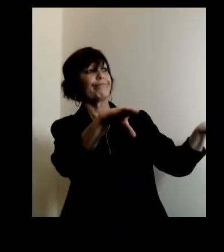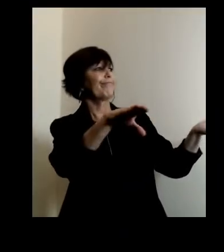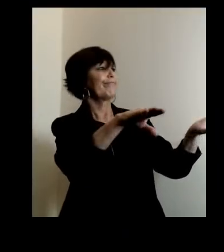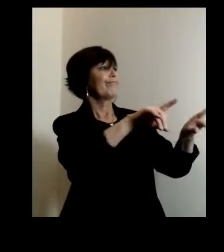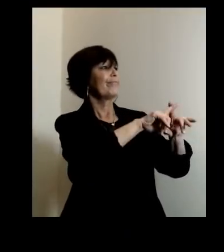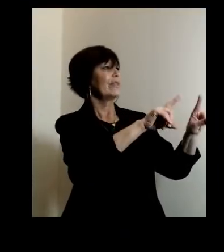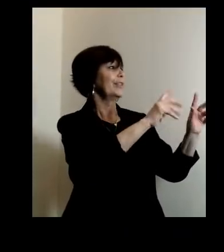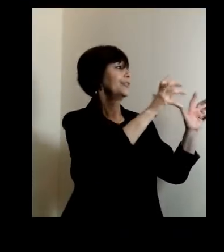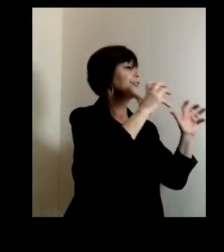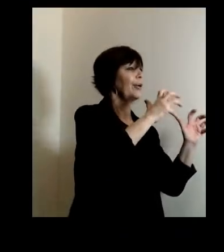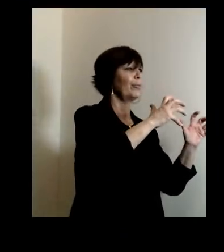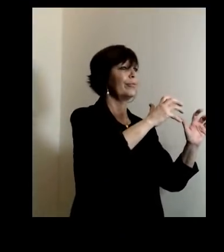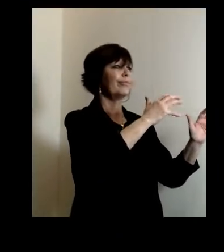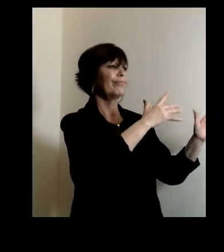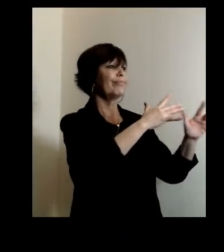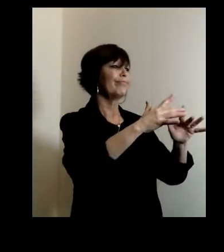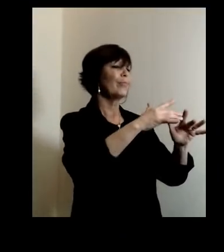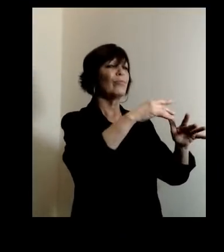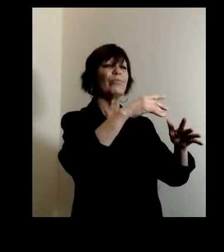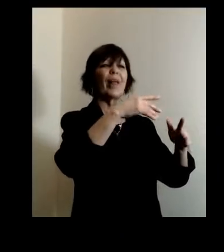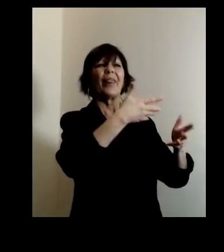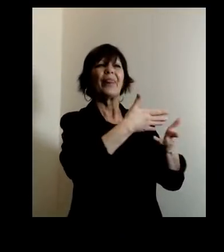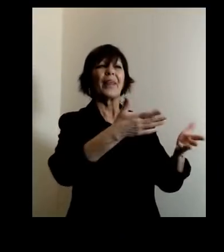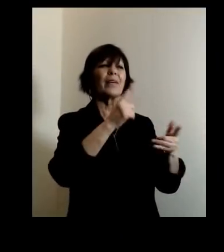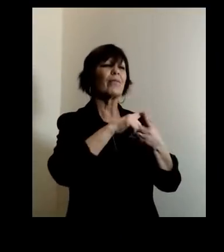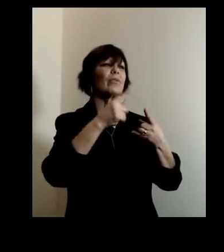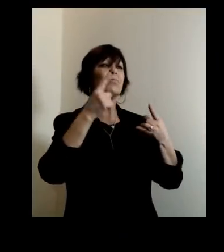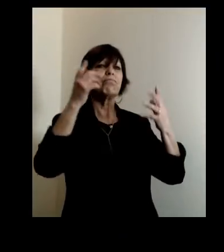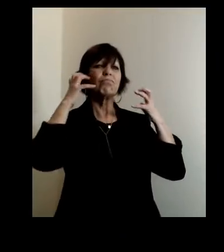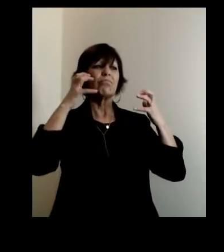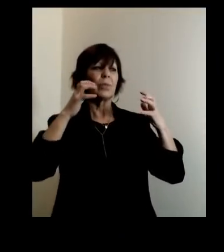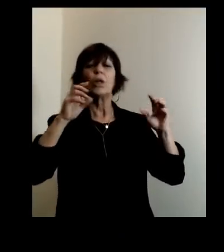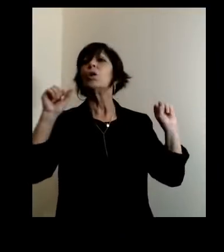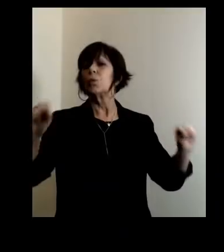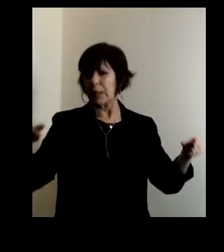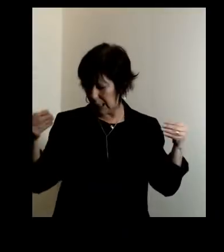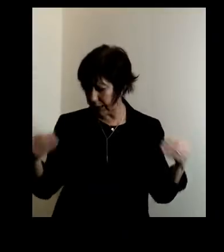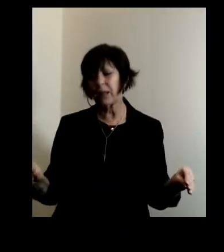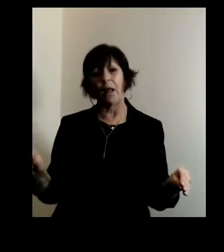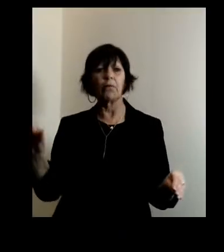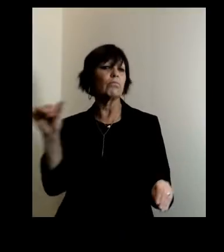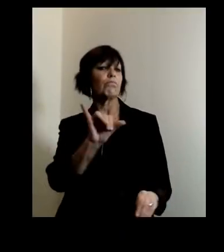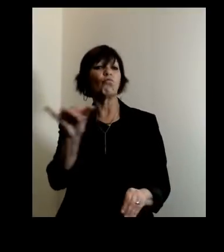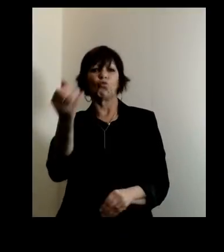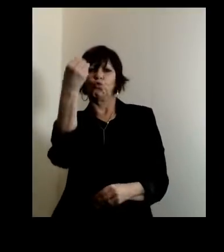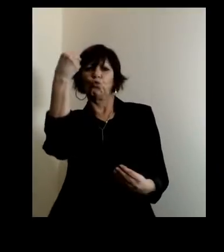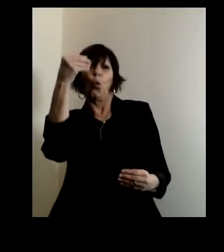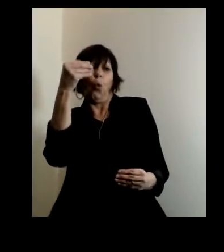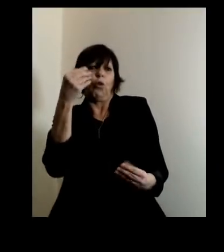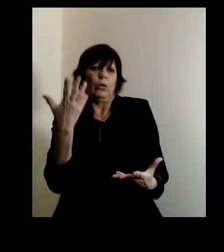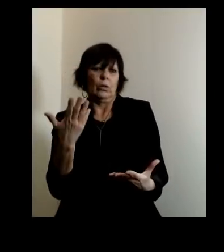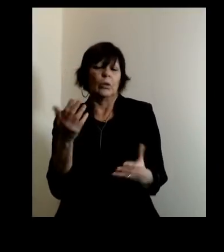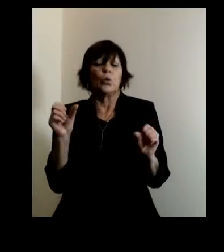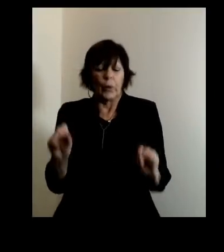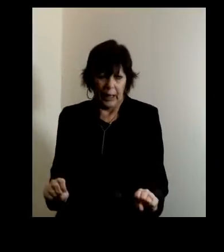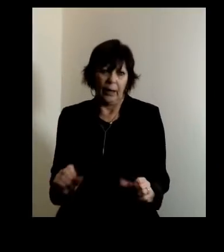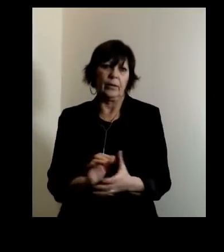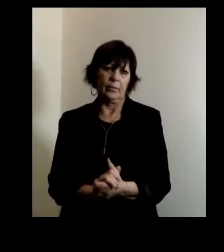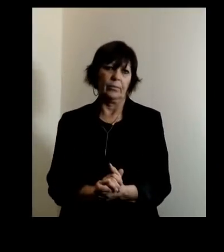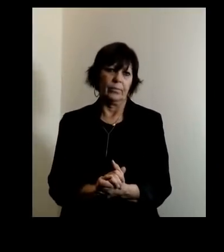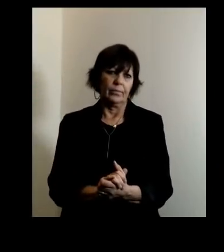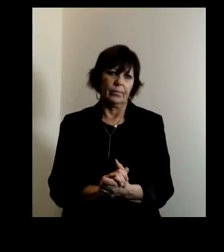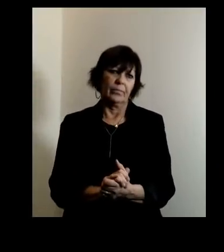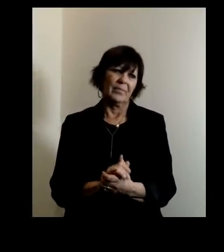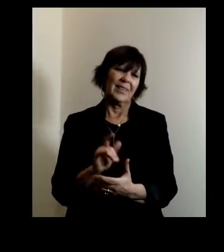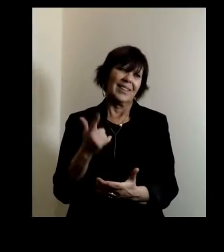shampoos, conditioners, hair care products, and the like, you are allowed to sell those like any other retail establishment. So you can do that, and that is some